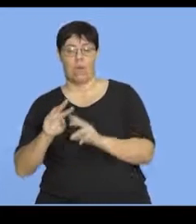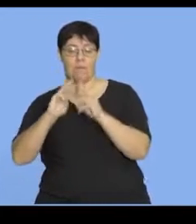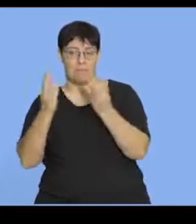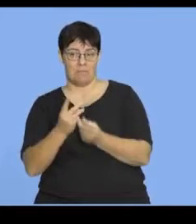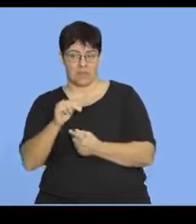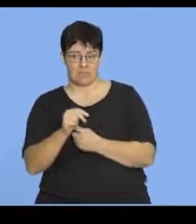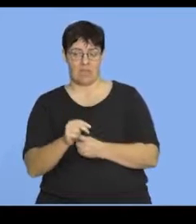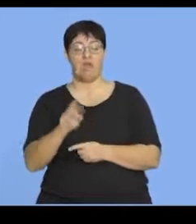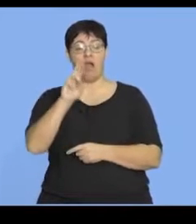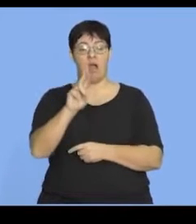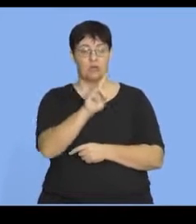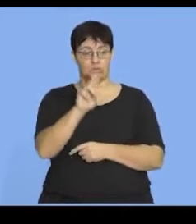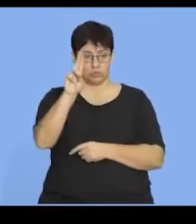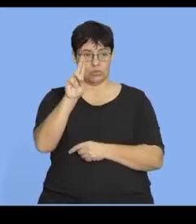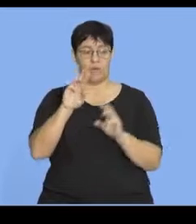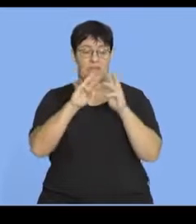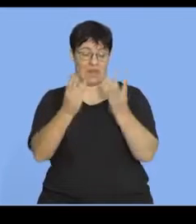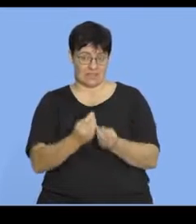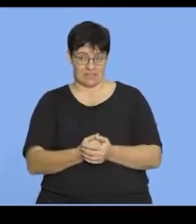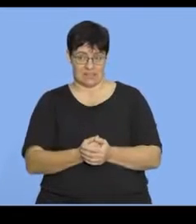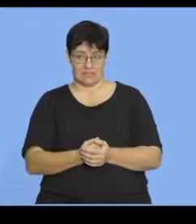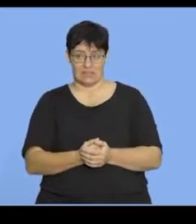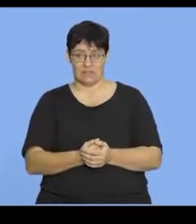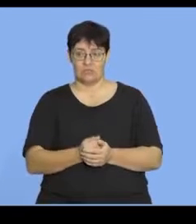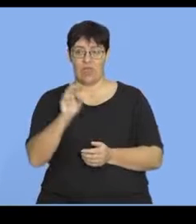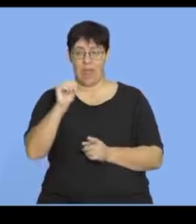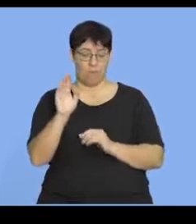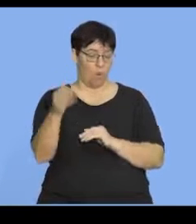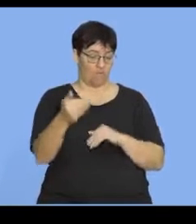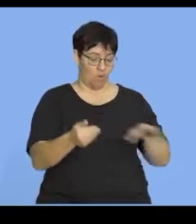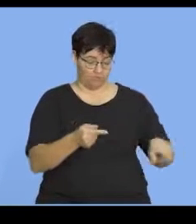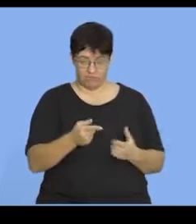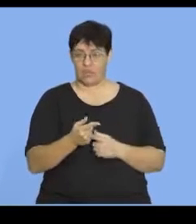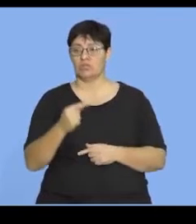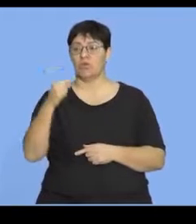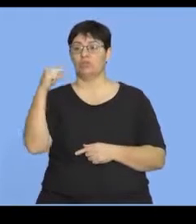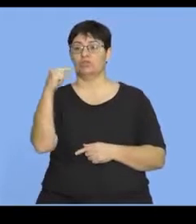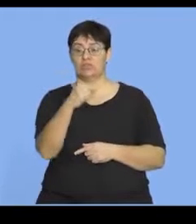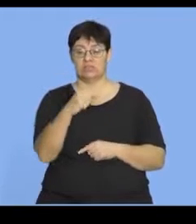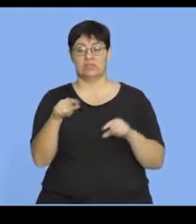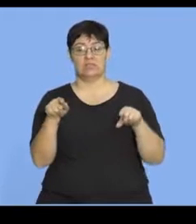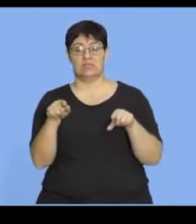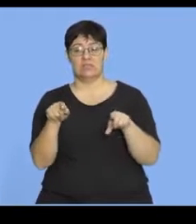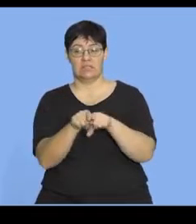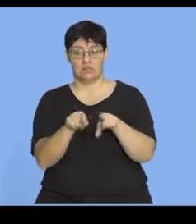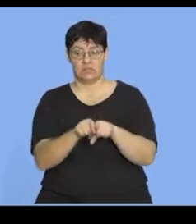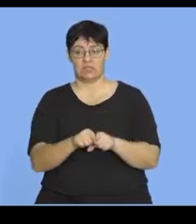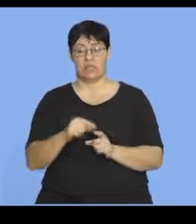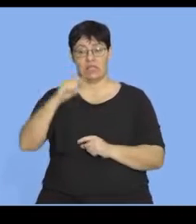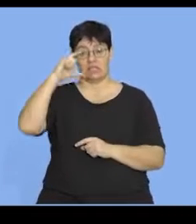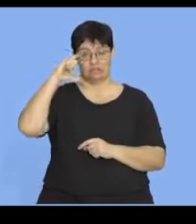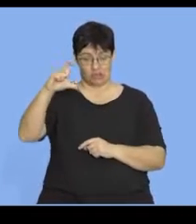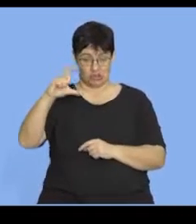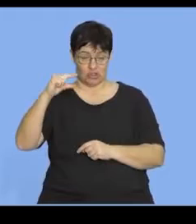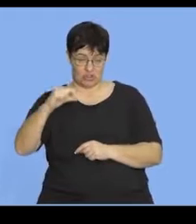the radius of the planet. M disappears, so G is G